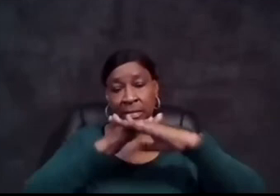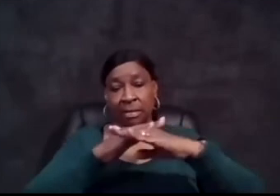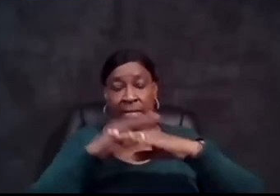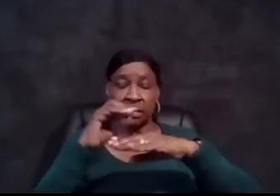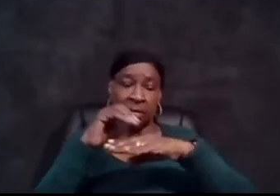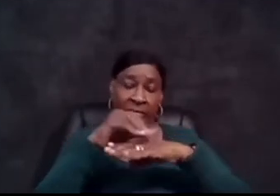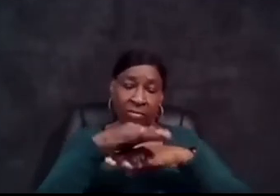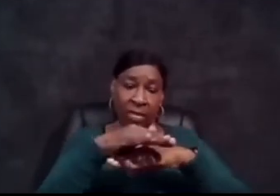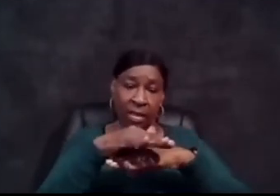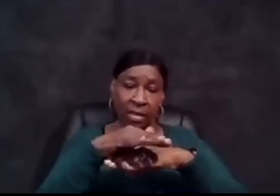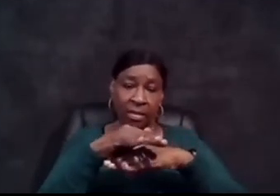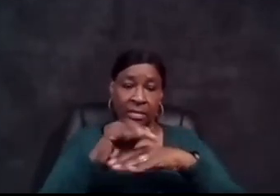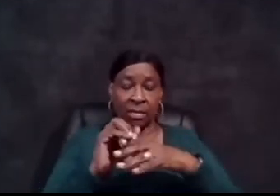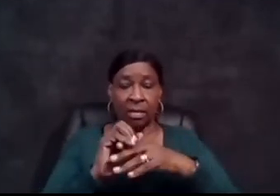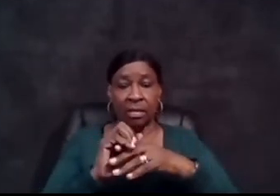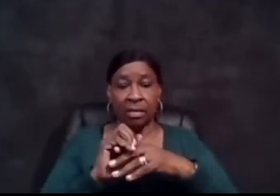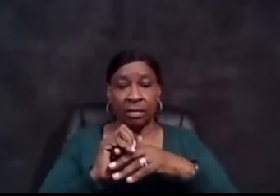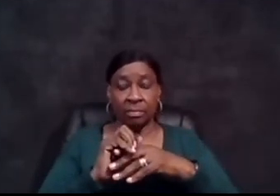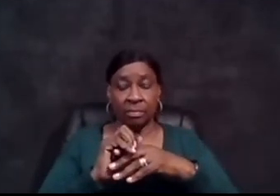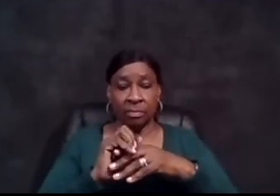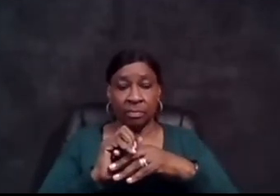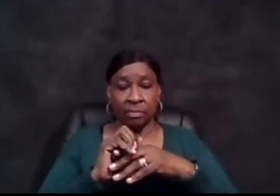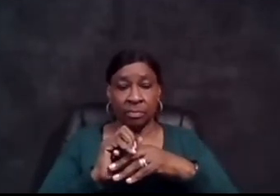of, say, Europe,